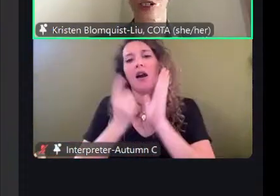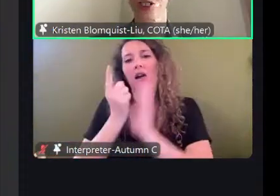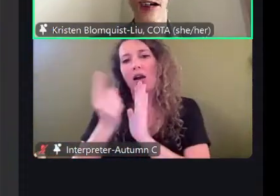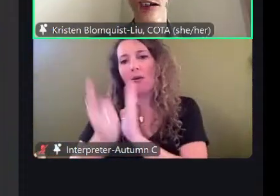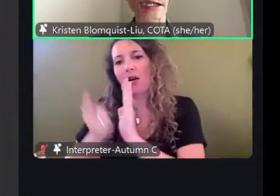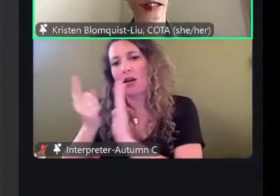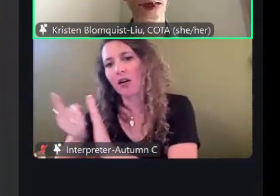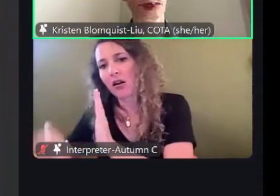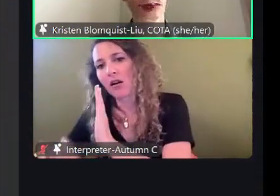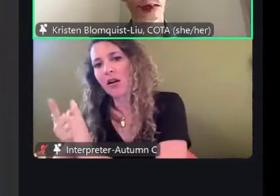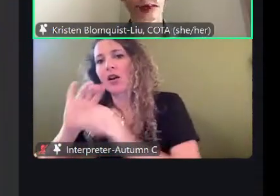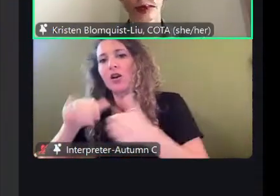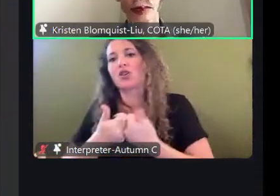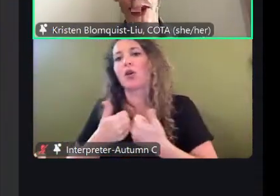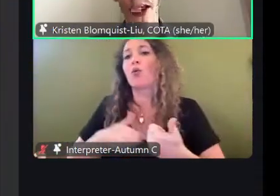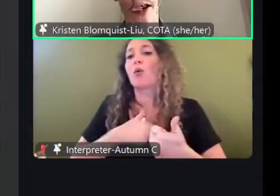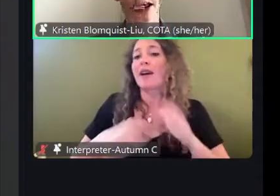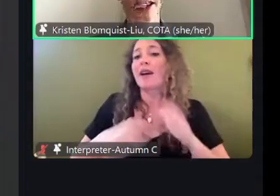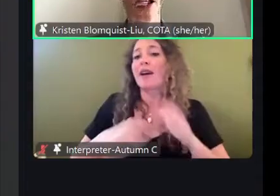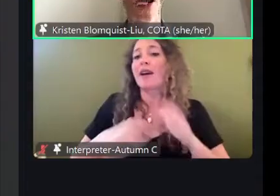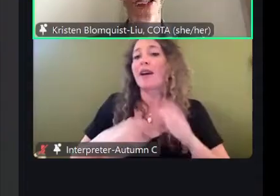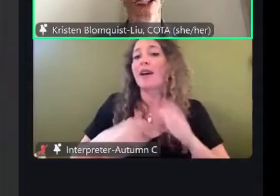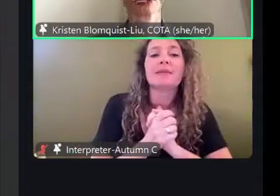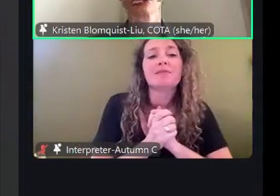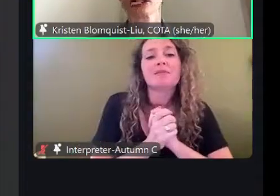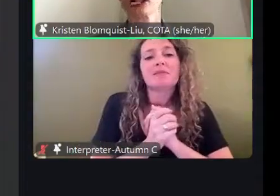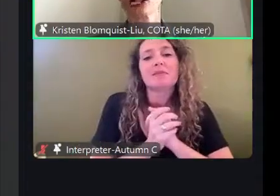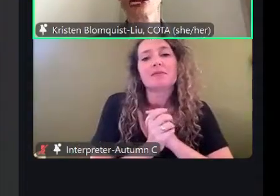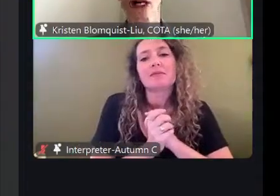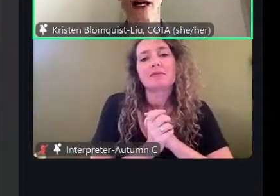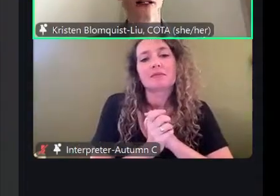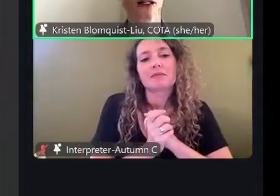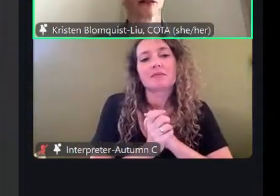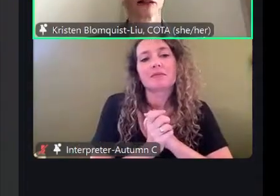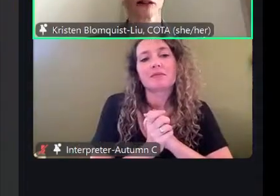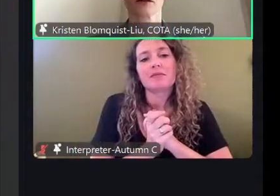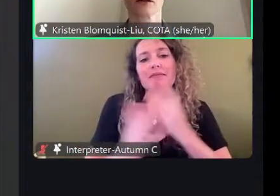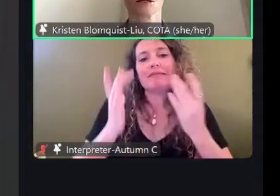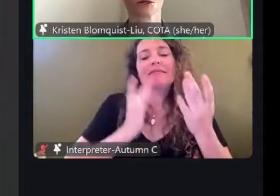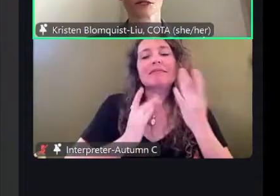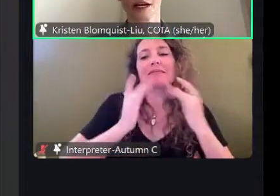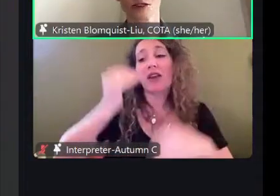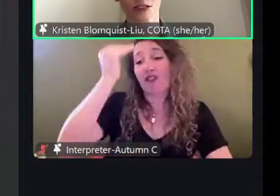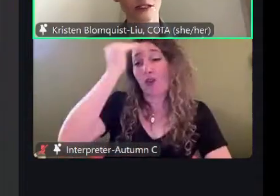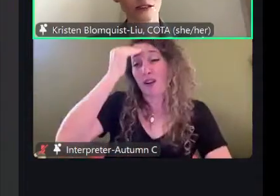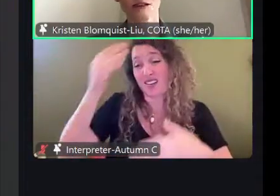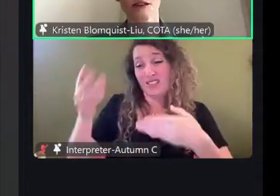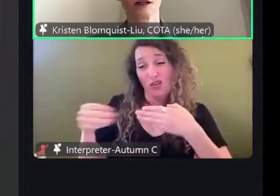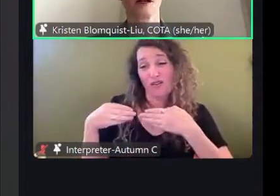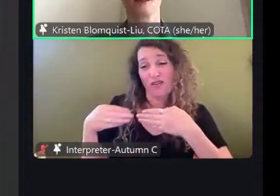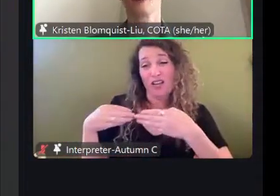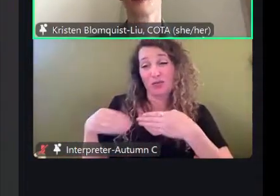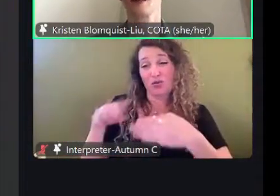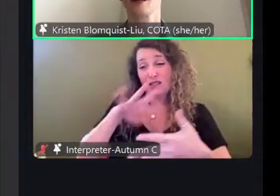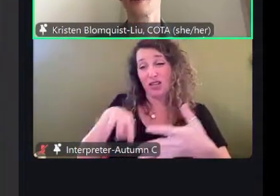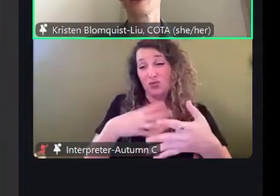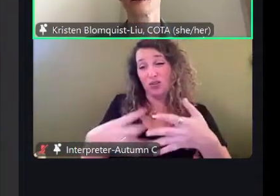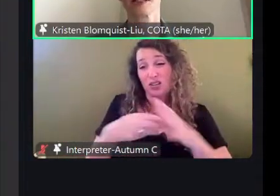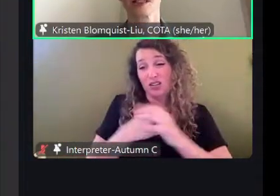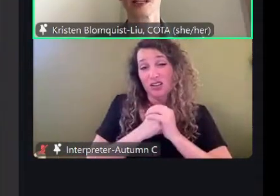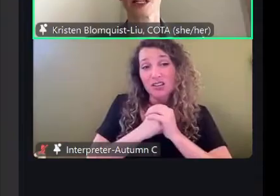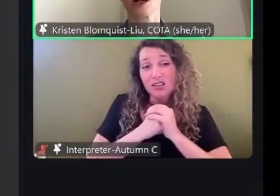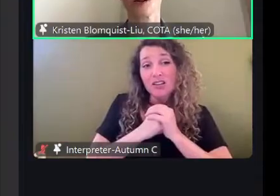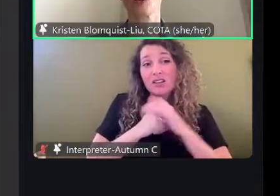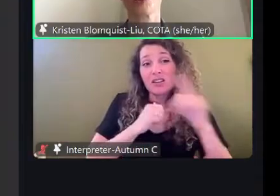challenges that we found. And then it also goes into lack of flexible scheduling,